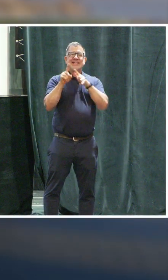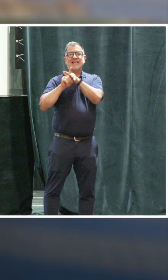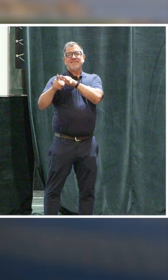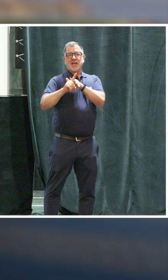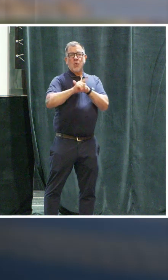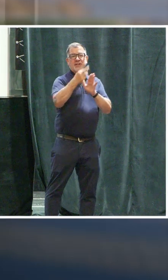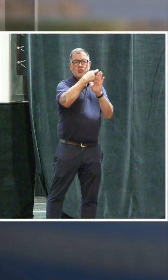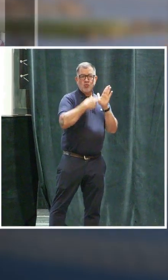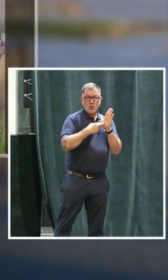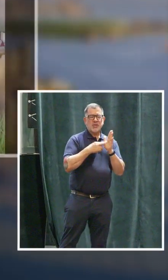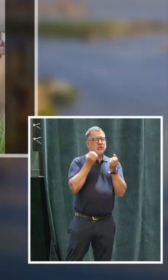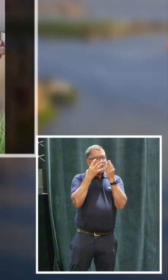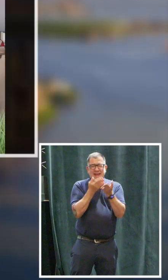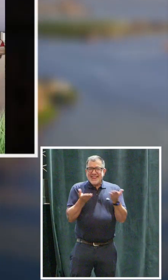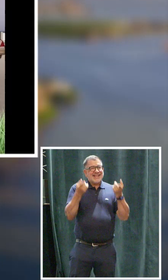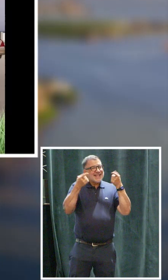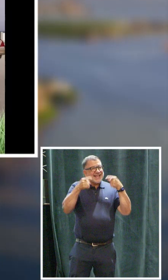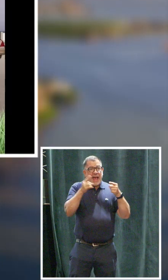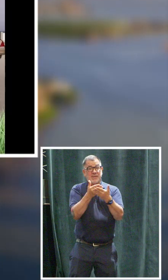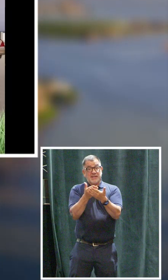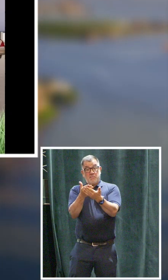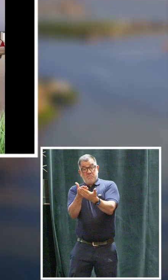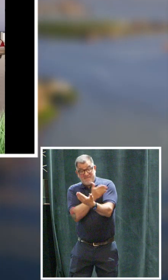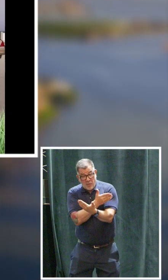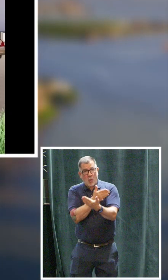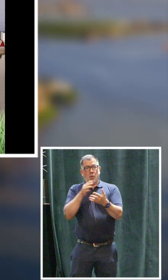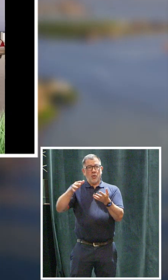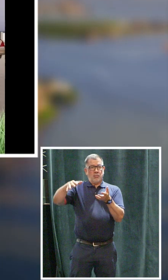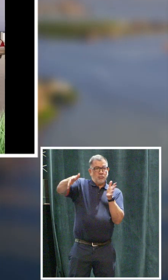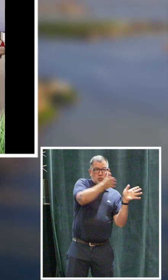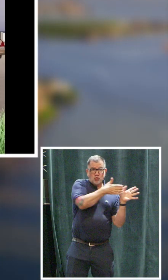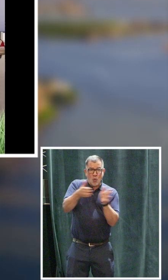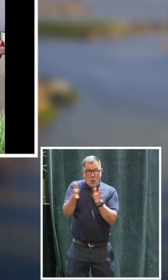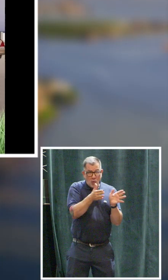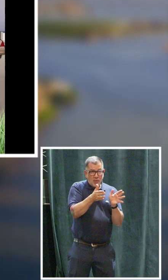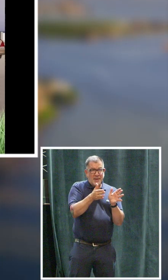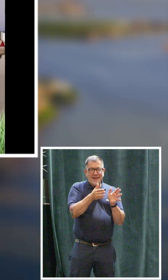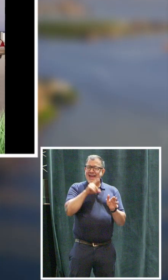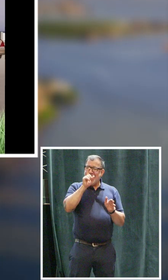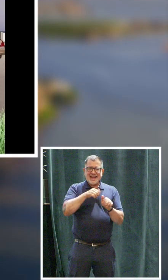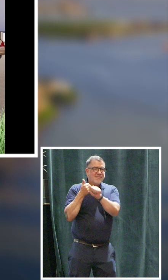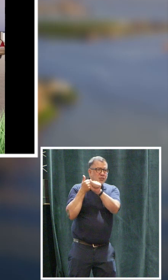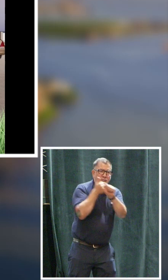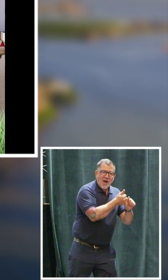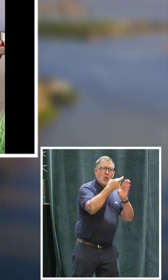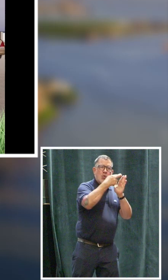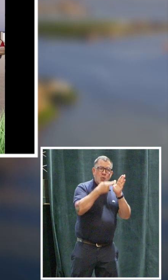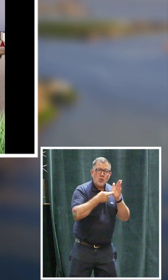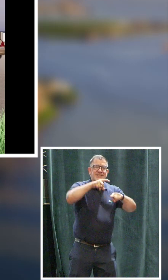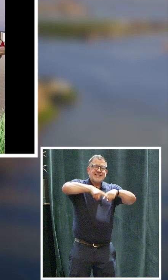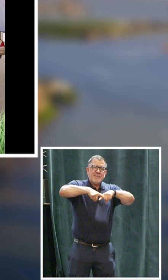on prior to a storm. And so the authority is going to develop a plan that governs all these different closures in conjunction with the city's